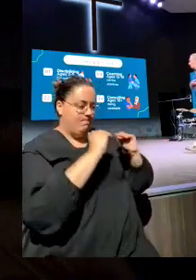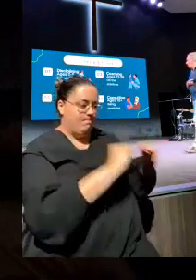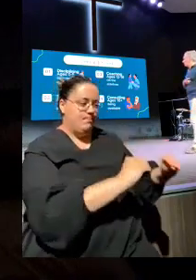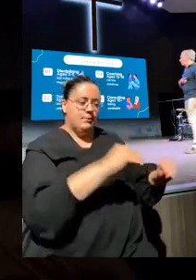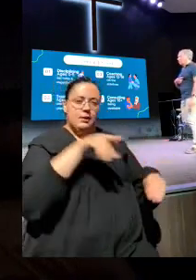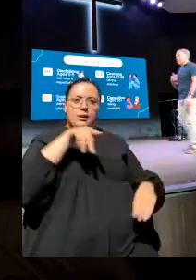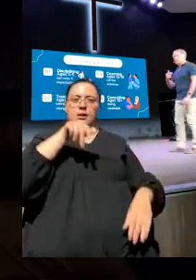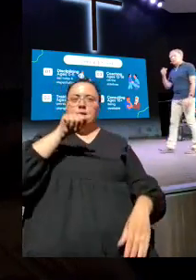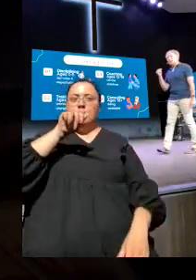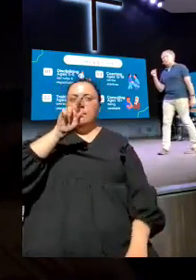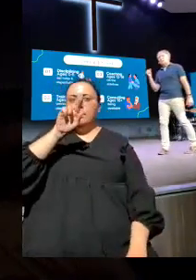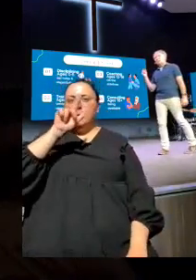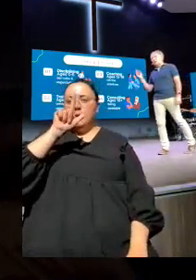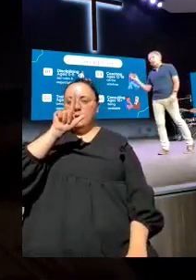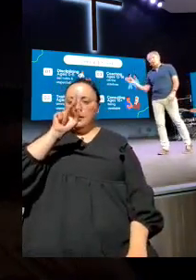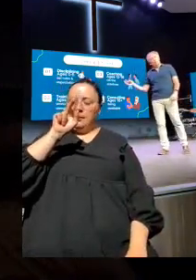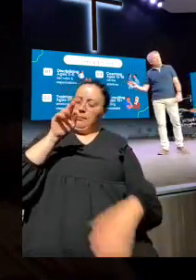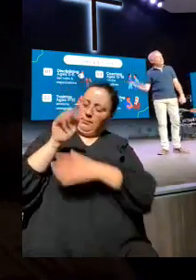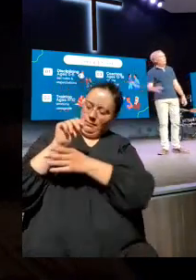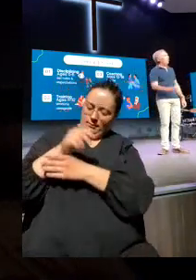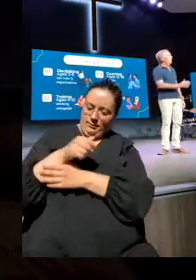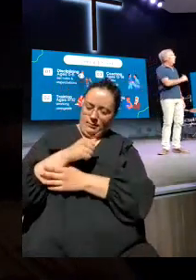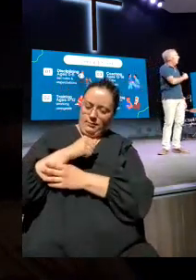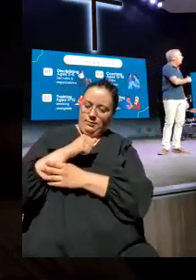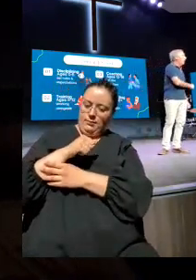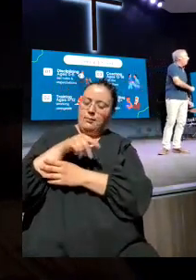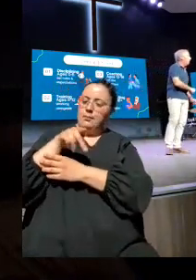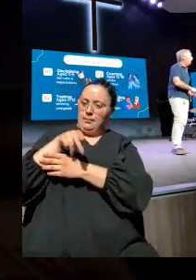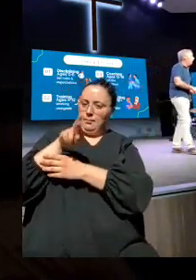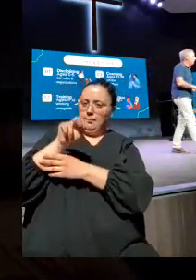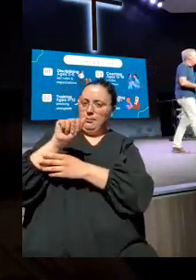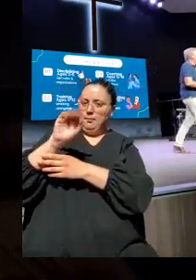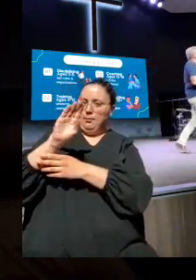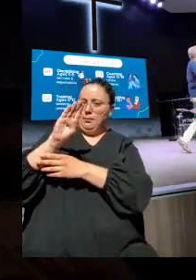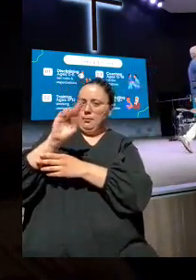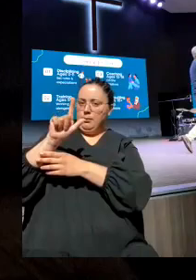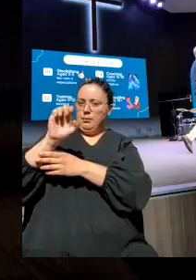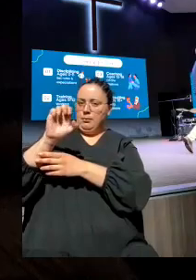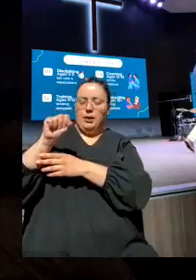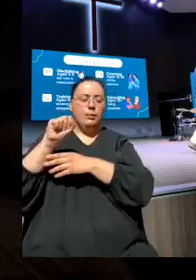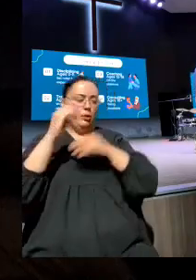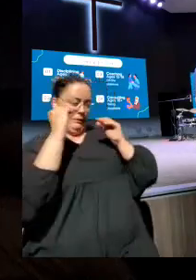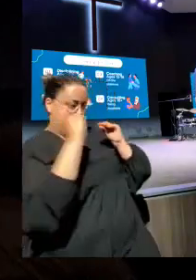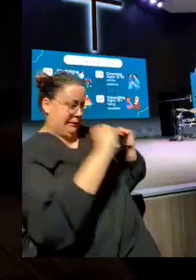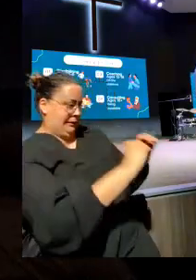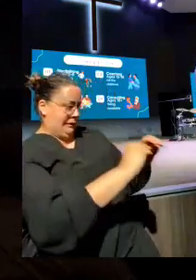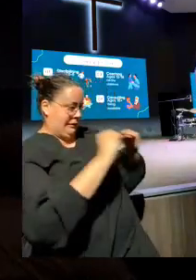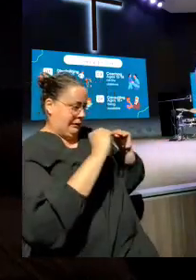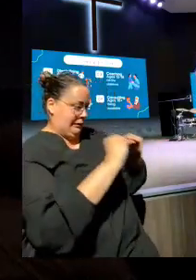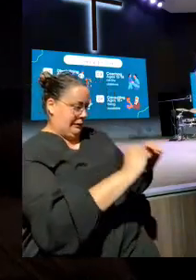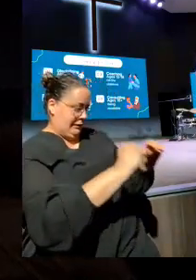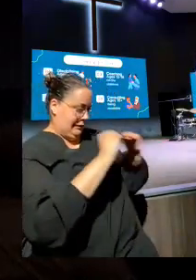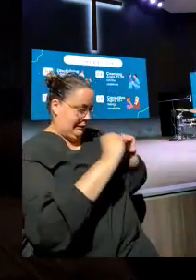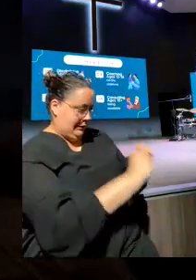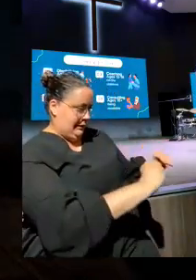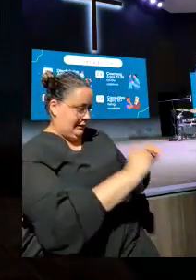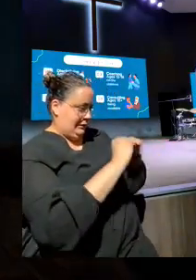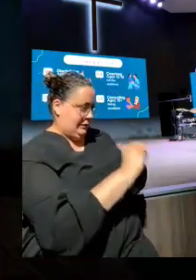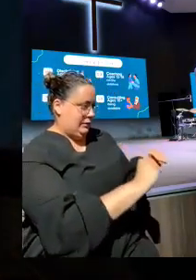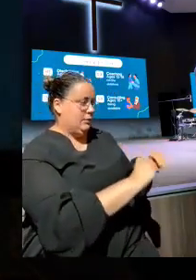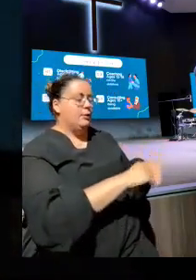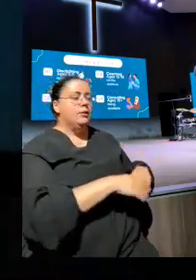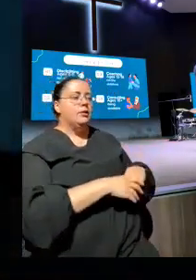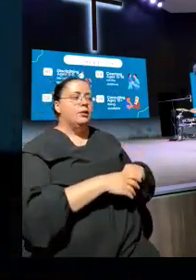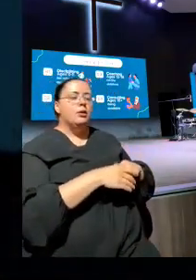our children in second grade, all our second graders get a Bible, and we encourage parents, open up the Bible with them. And the training phase,